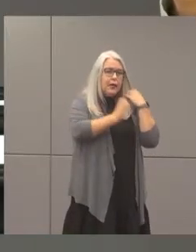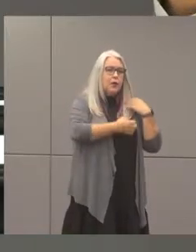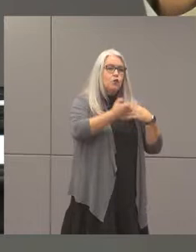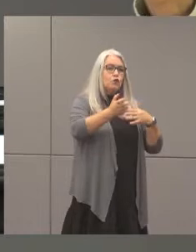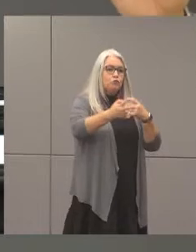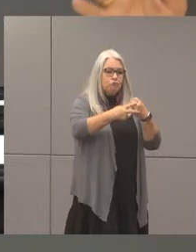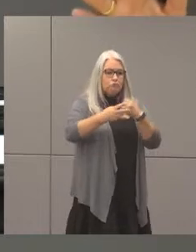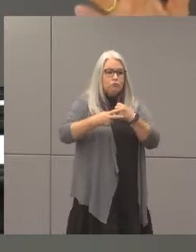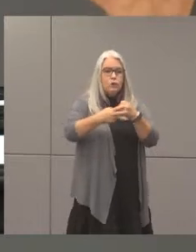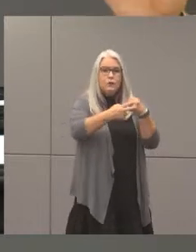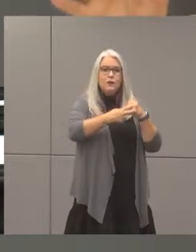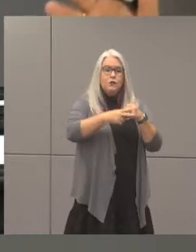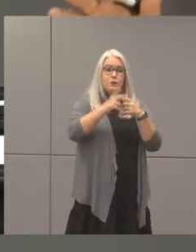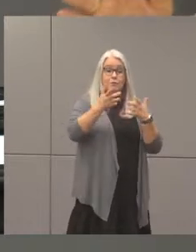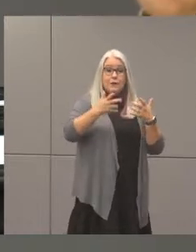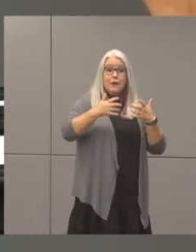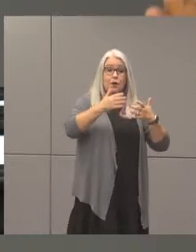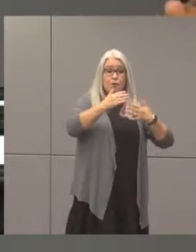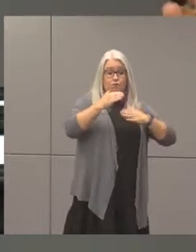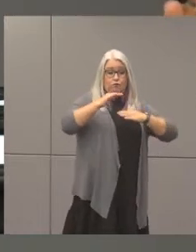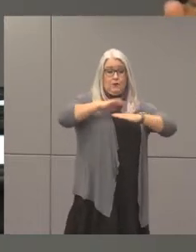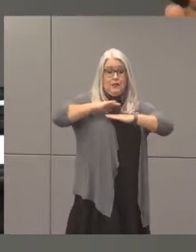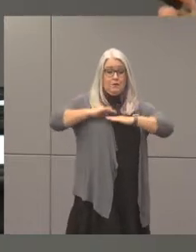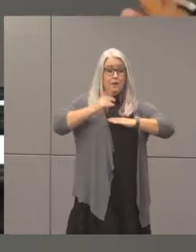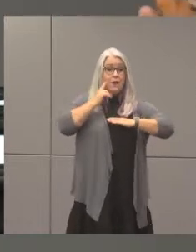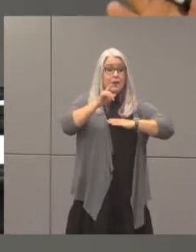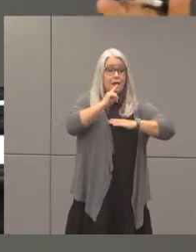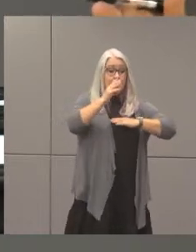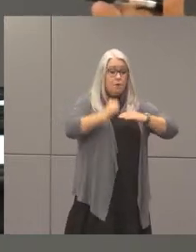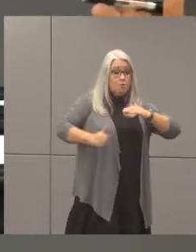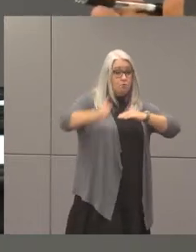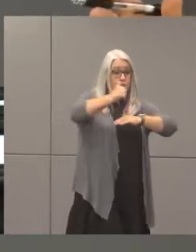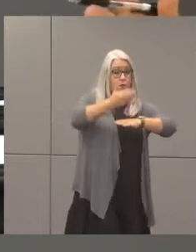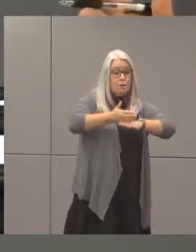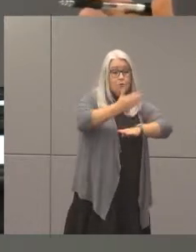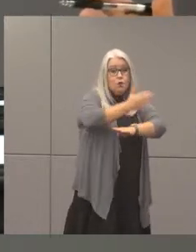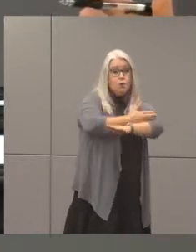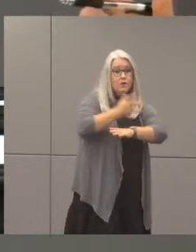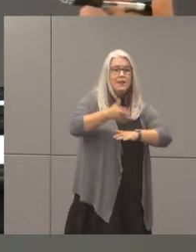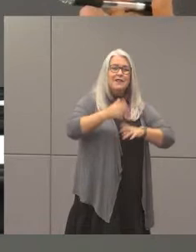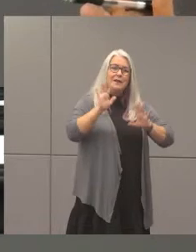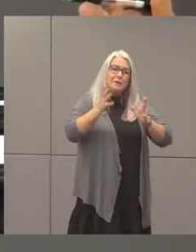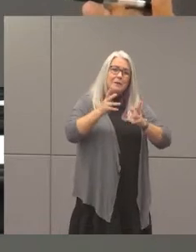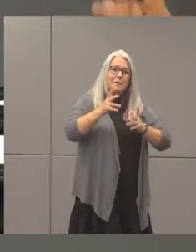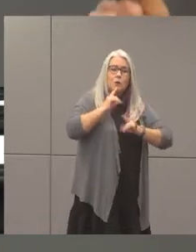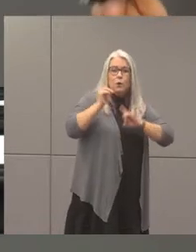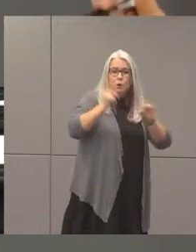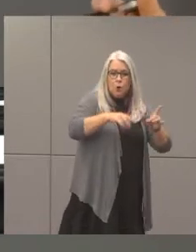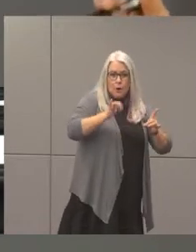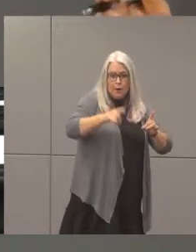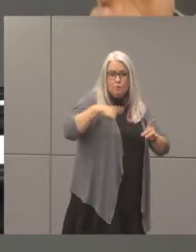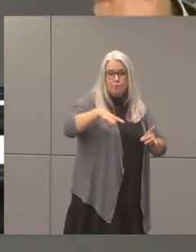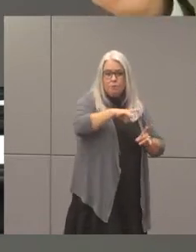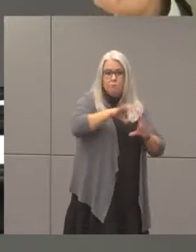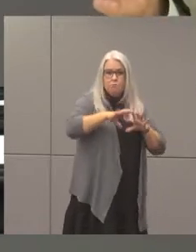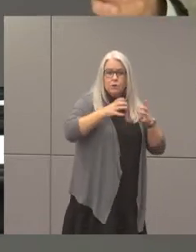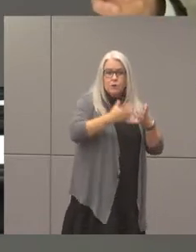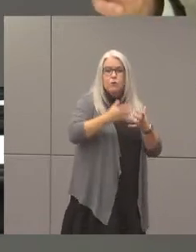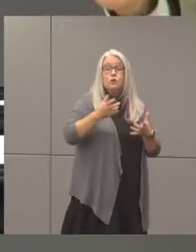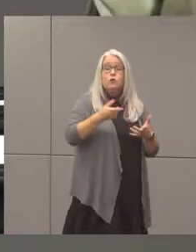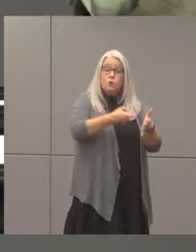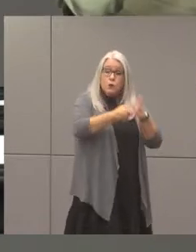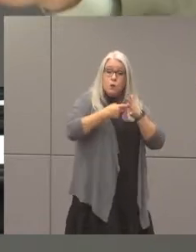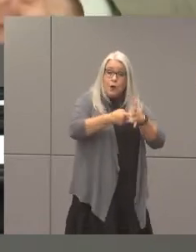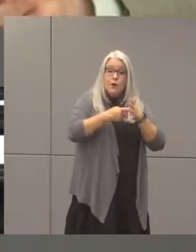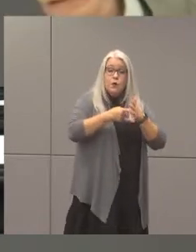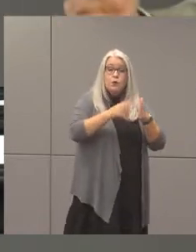conservation that are reached and improved with each building, and it's just a report that the legislation requires community